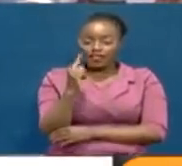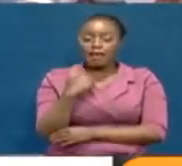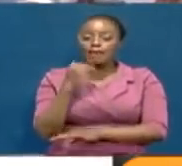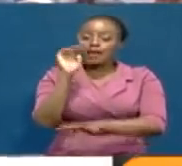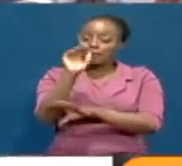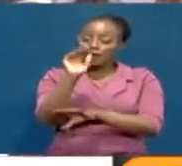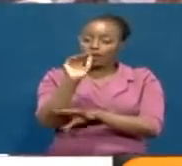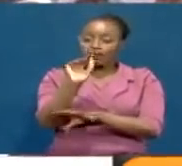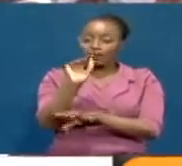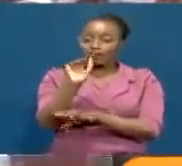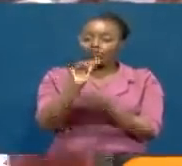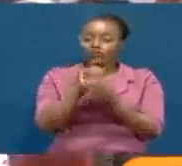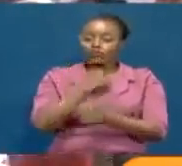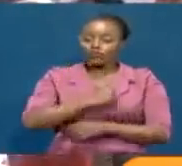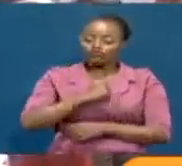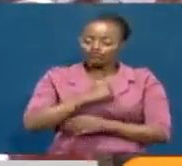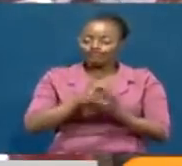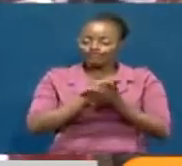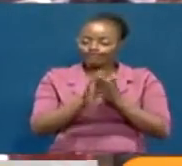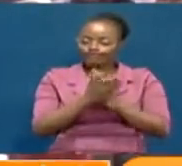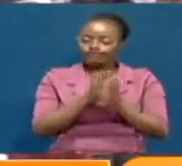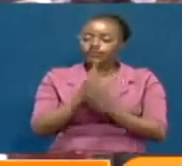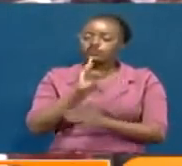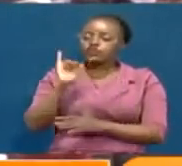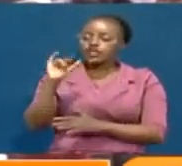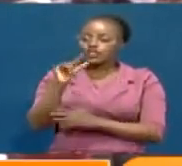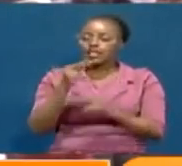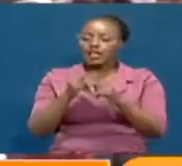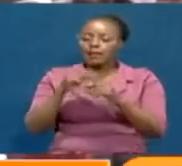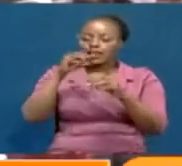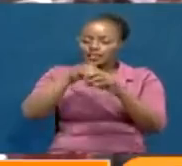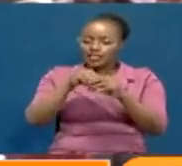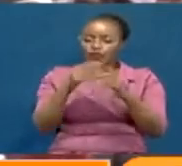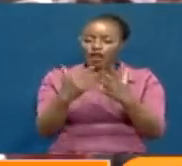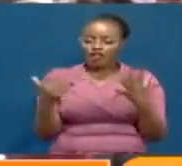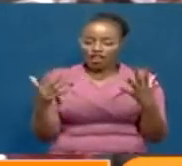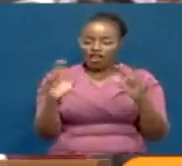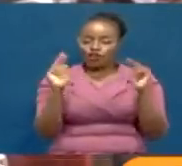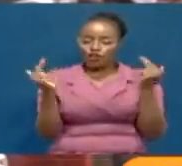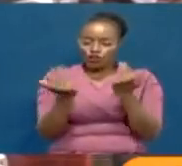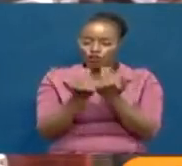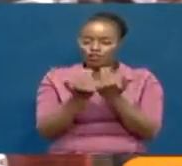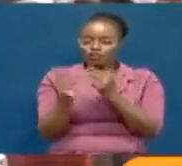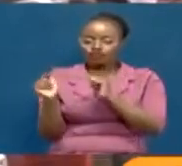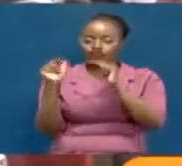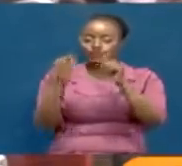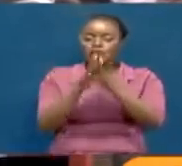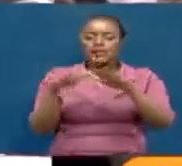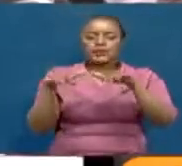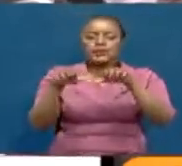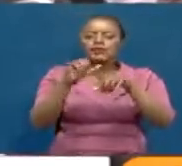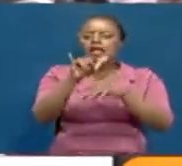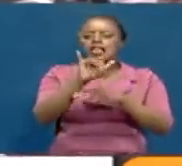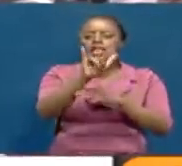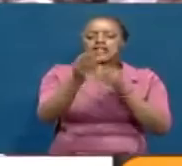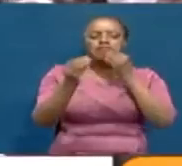ninaomba msamaha, lakini nimemwambia Inspector General, tuna timu ile inaitwa Internal Affairs Unit. Tuingilie kati, tuchukue hiyo data